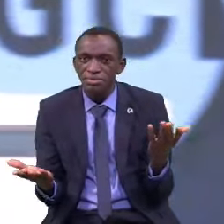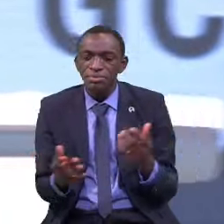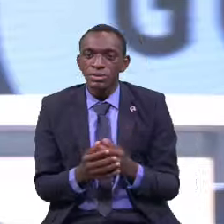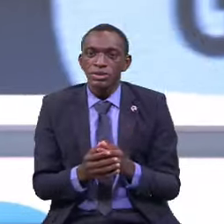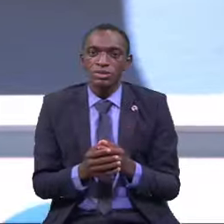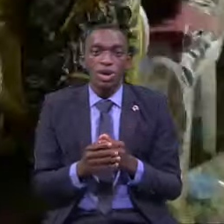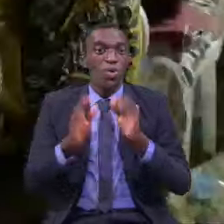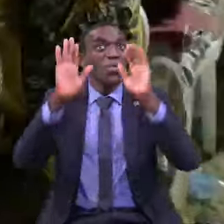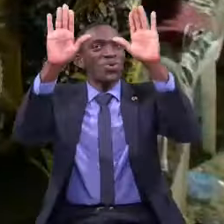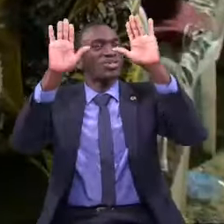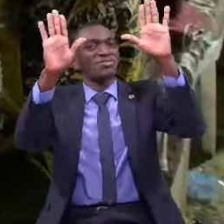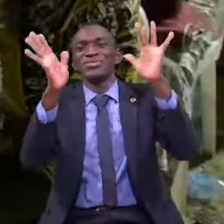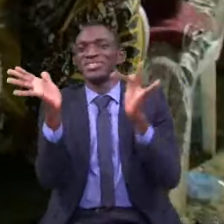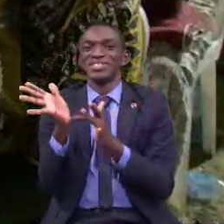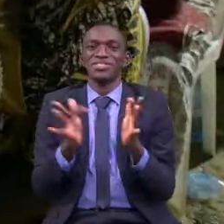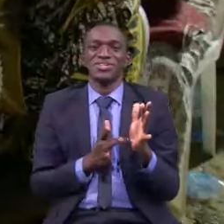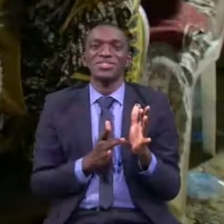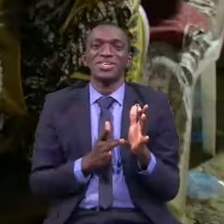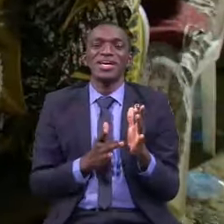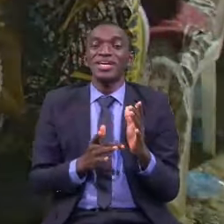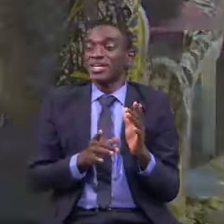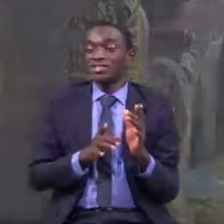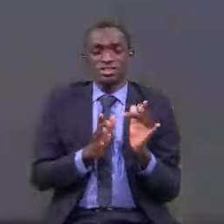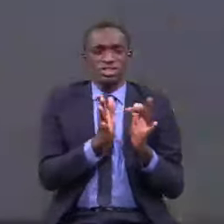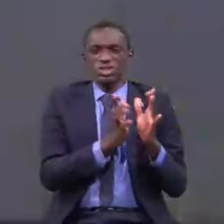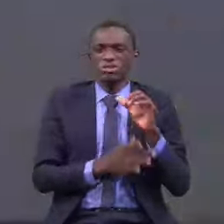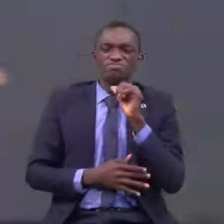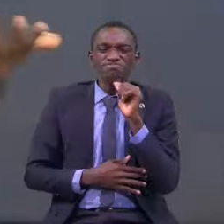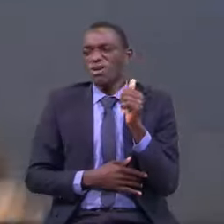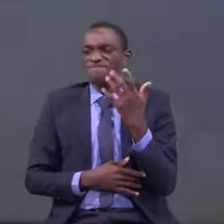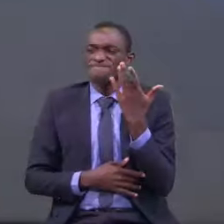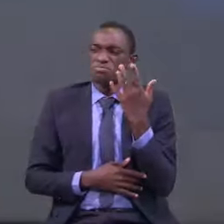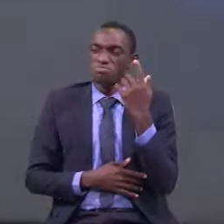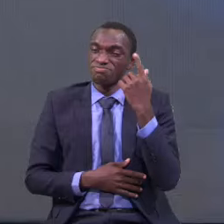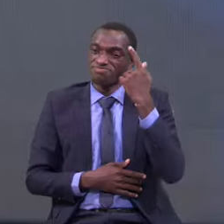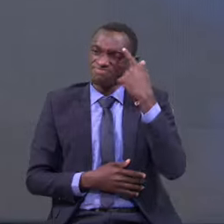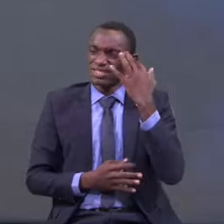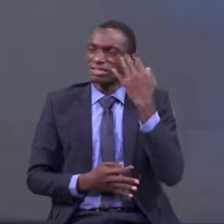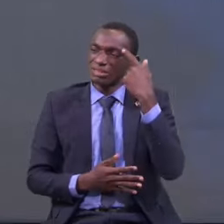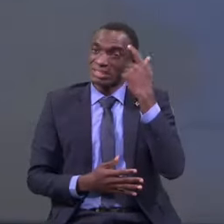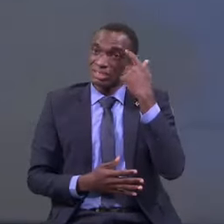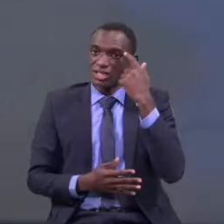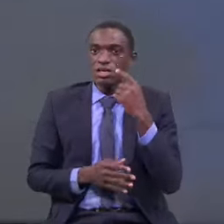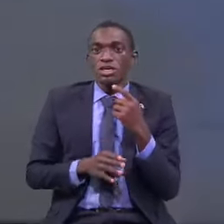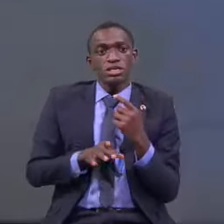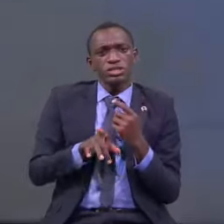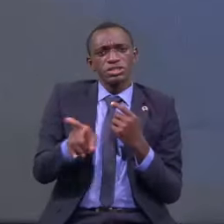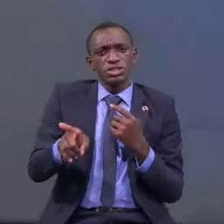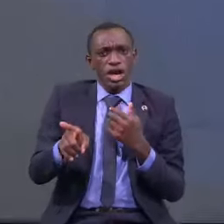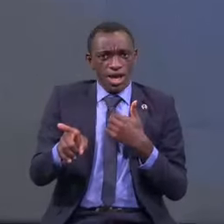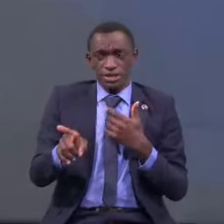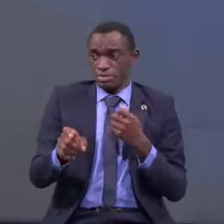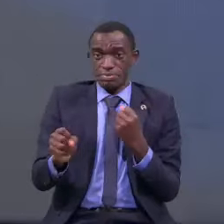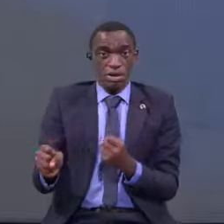Wonderful Jesus. He didn't assume. He knew he had the power. He touched